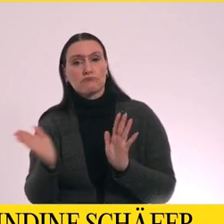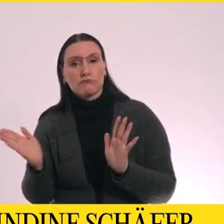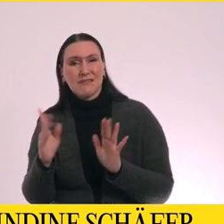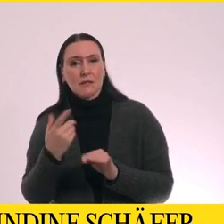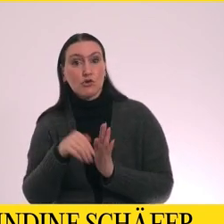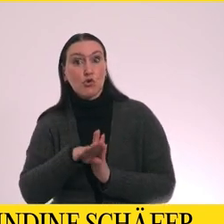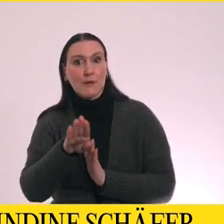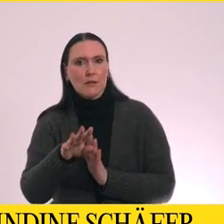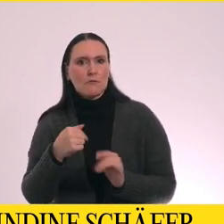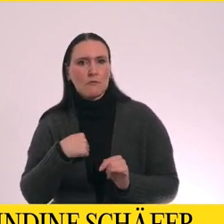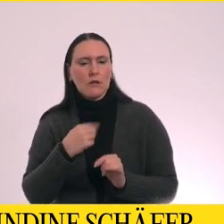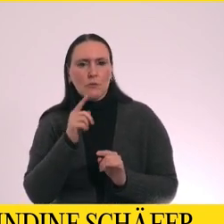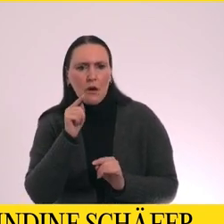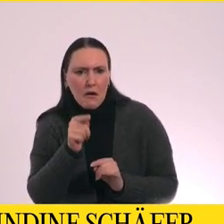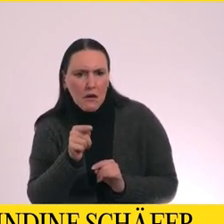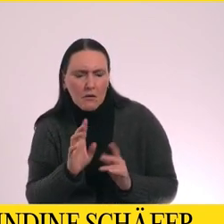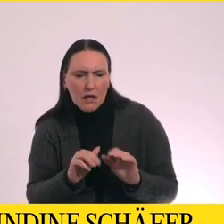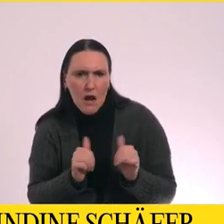how people live, so that